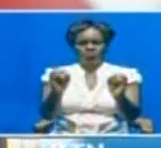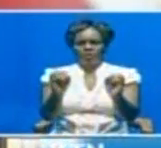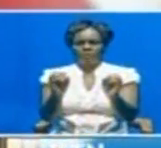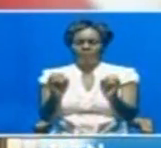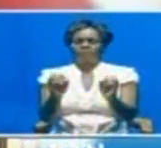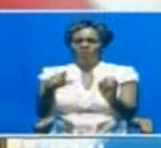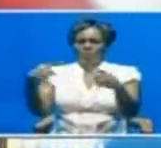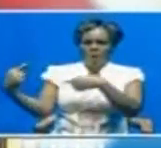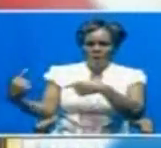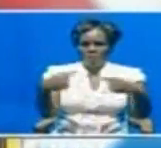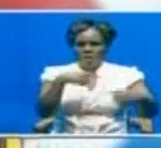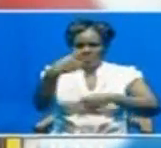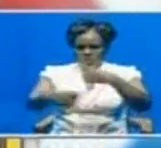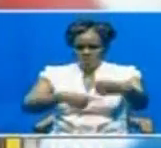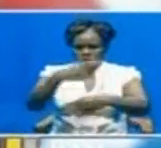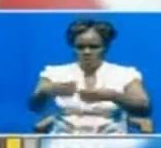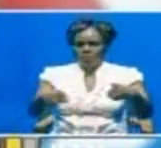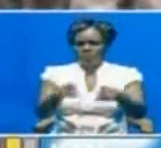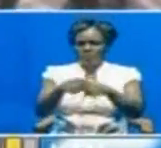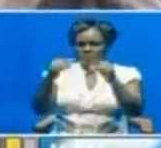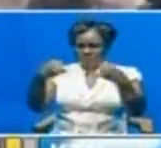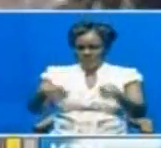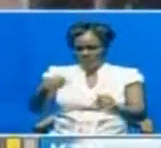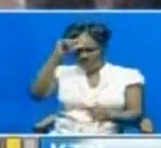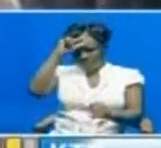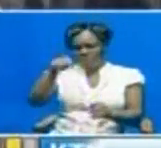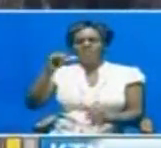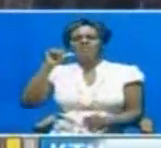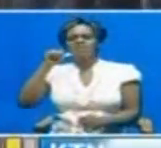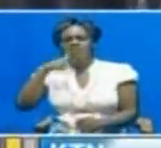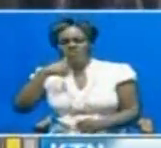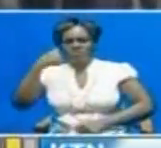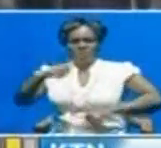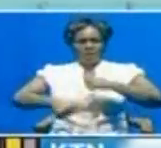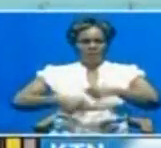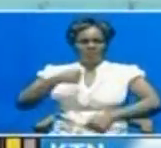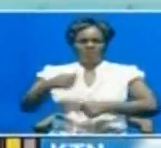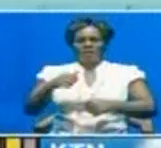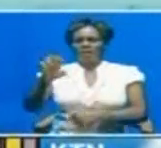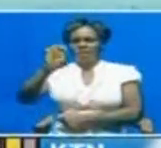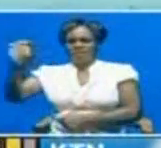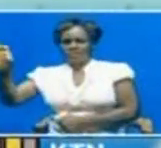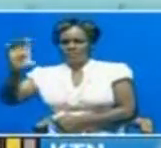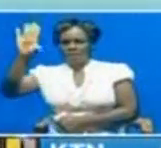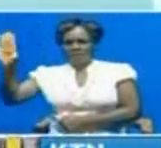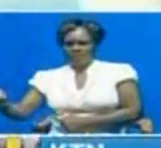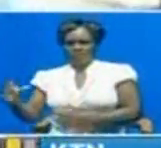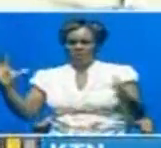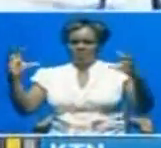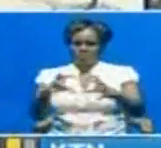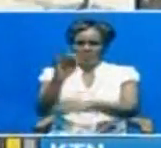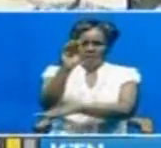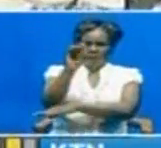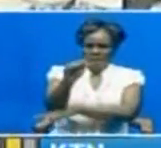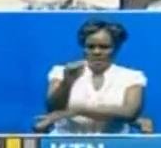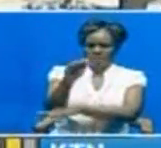of violent protests in the country, with the attempted coup being the latest activity. The East African community has urged the